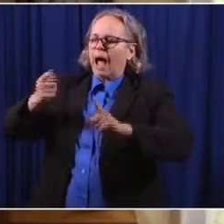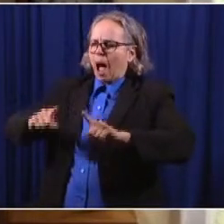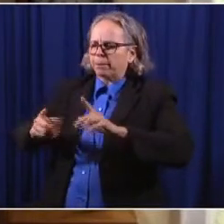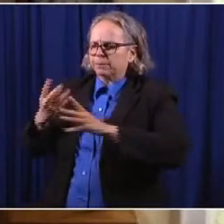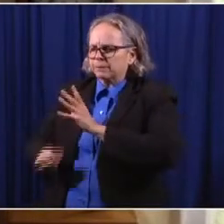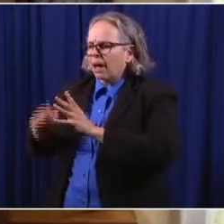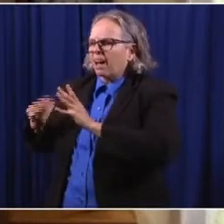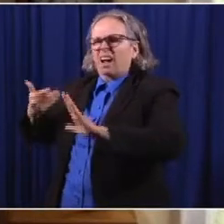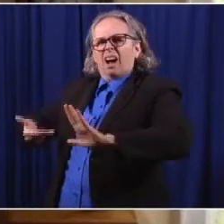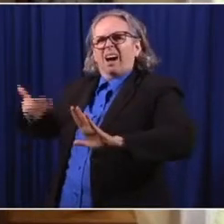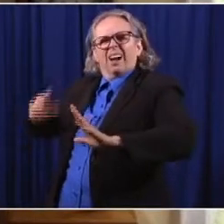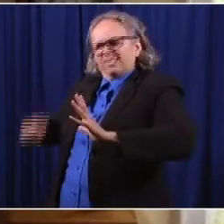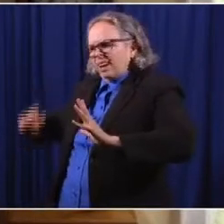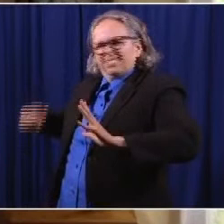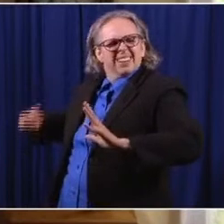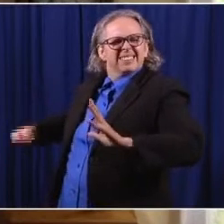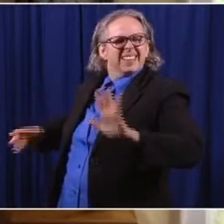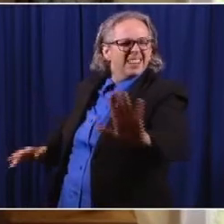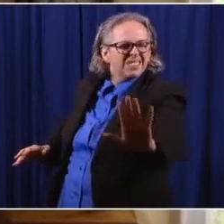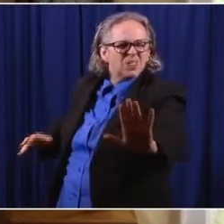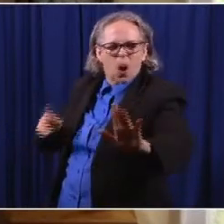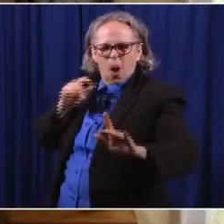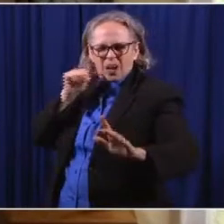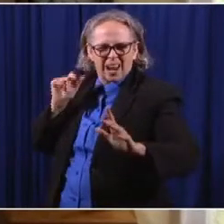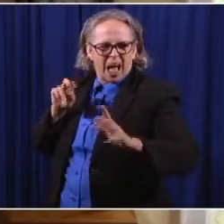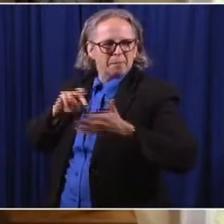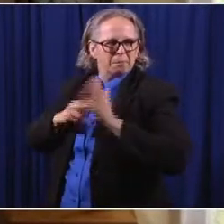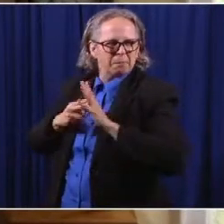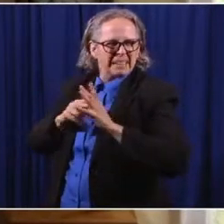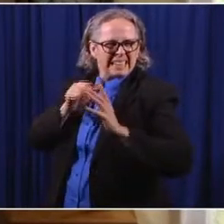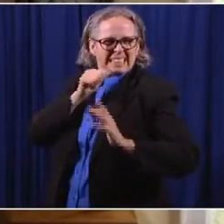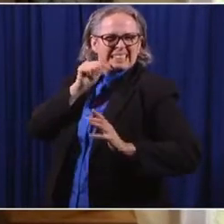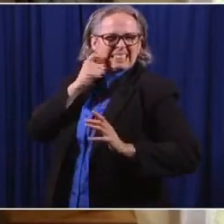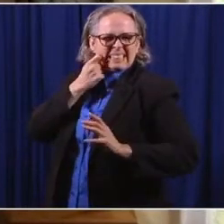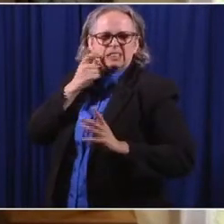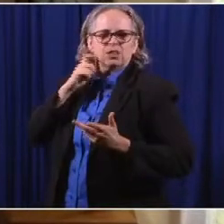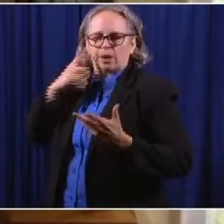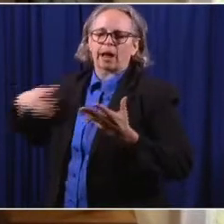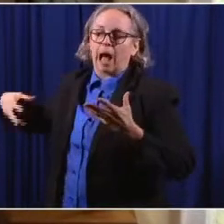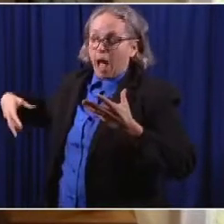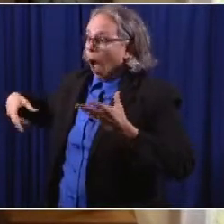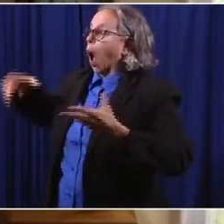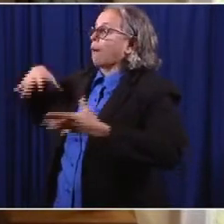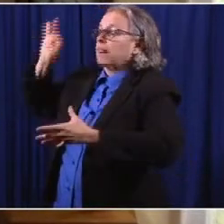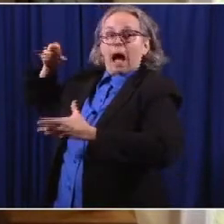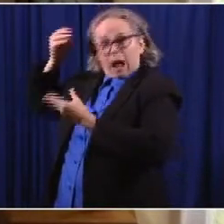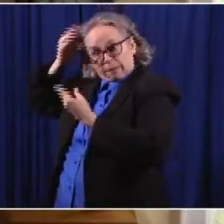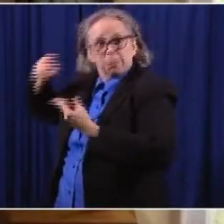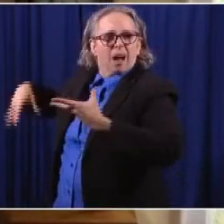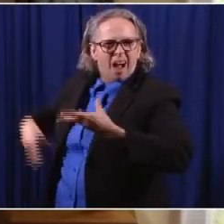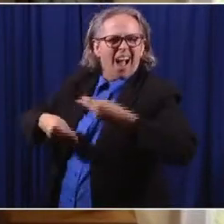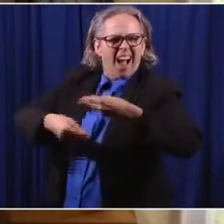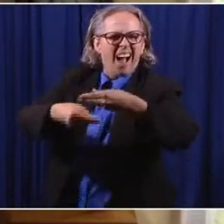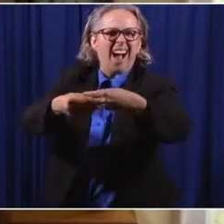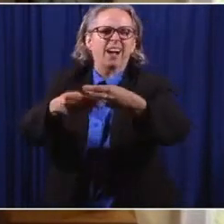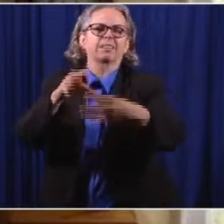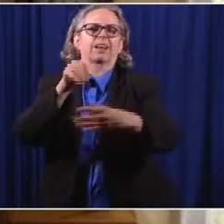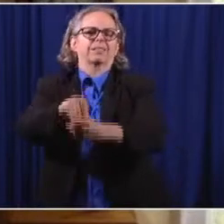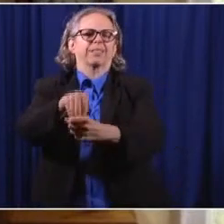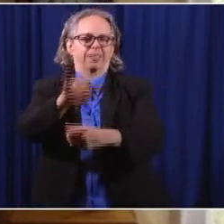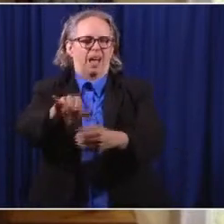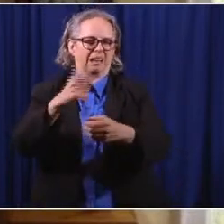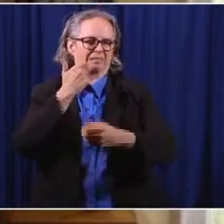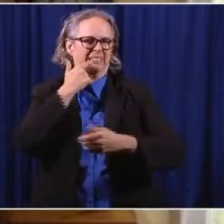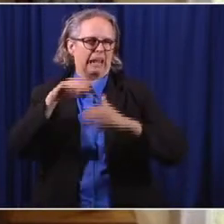is what has been reported in that last 24 hours. So Eric, let's take a look at the next